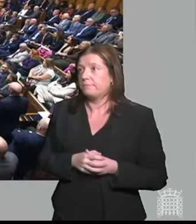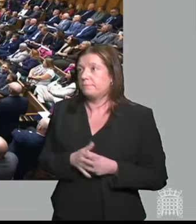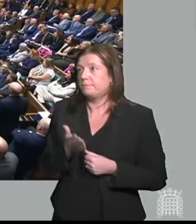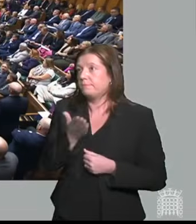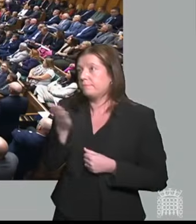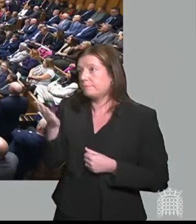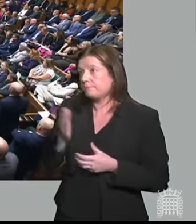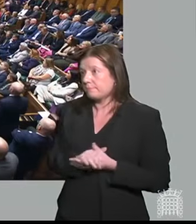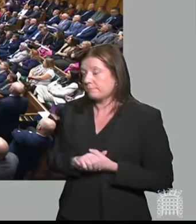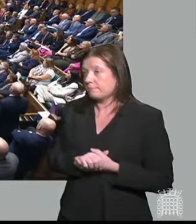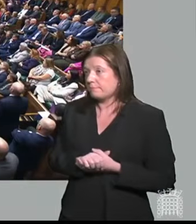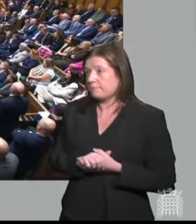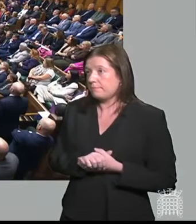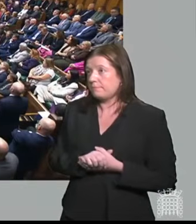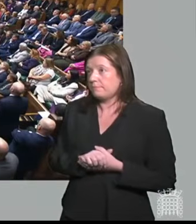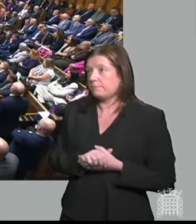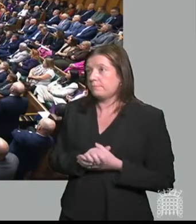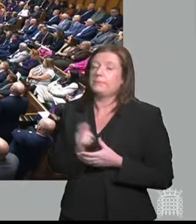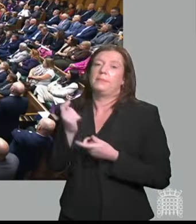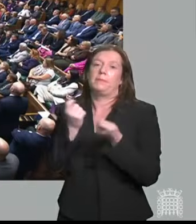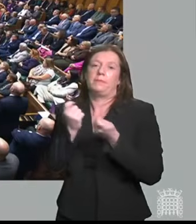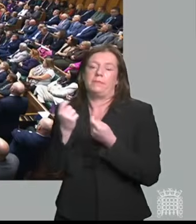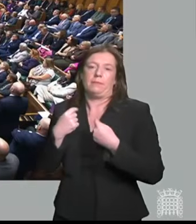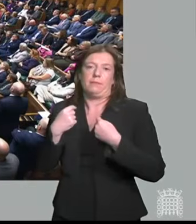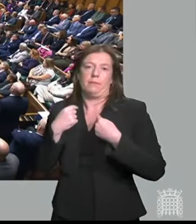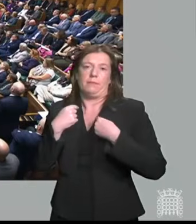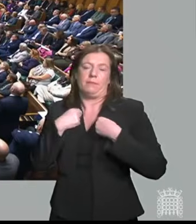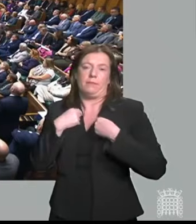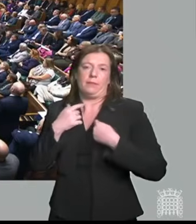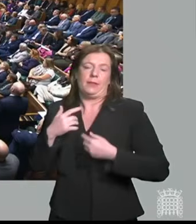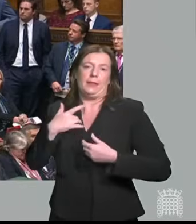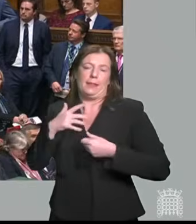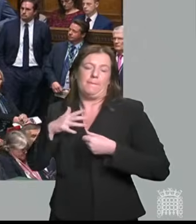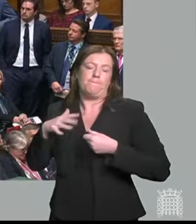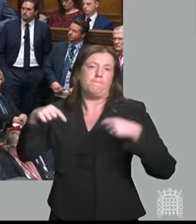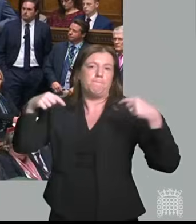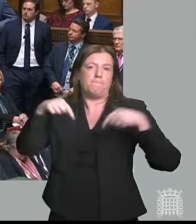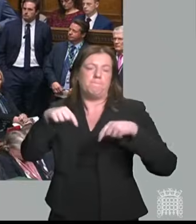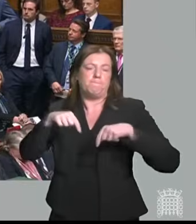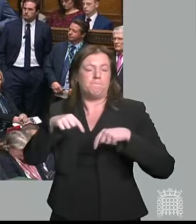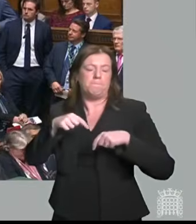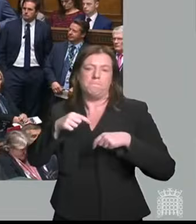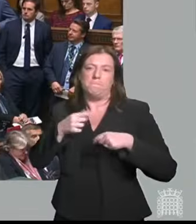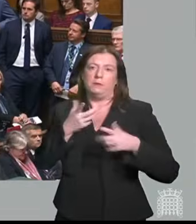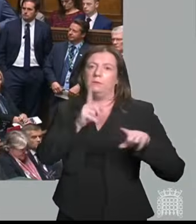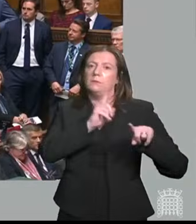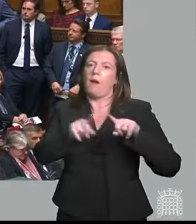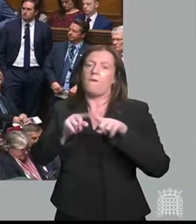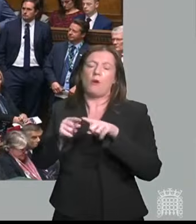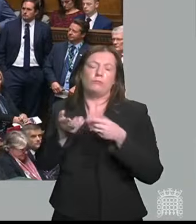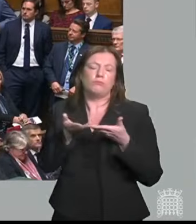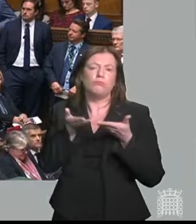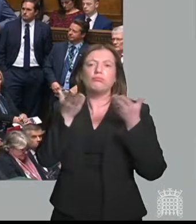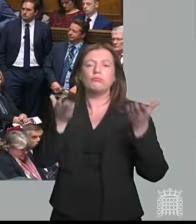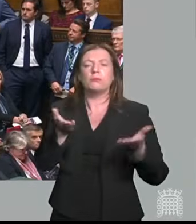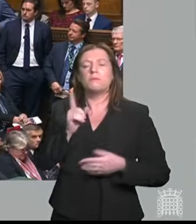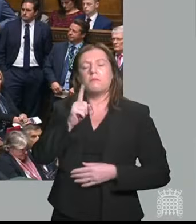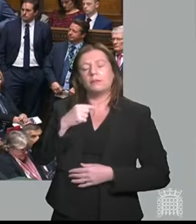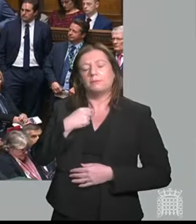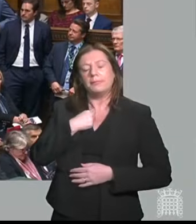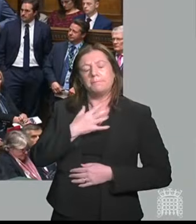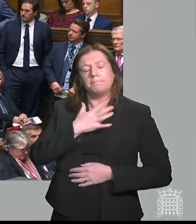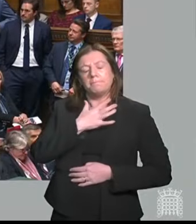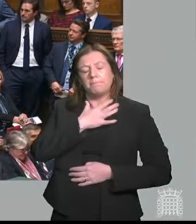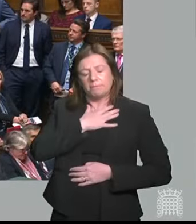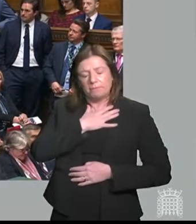Mr. Speaker, I'm proud to live in the most successful multiracial democracy in the world. But it saddens me, and I think it